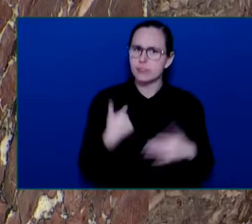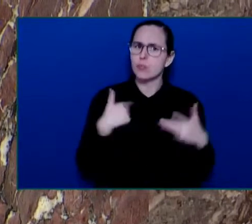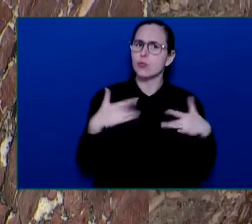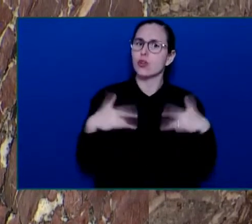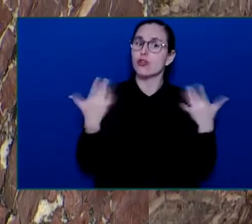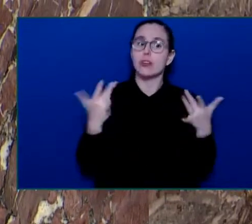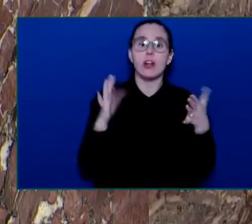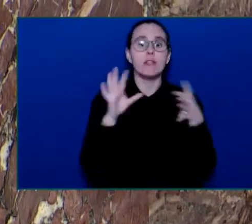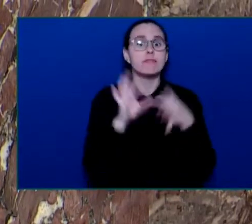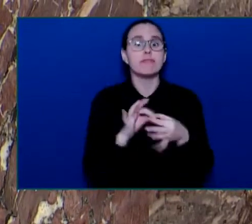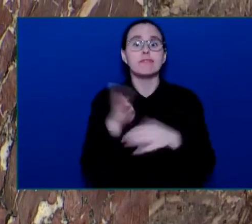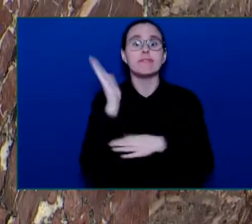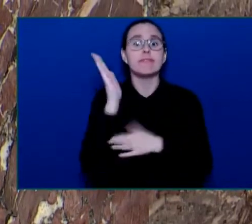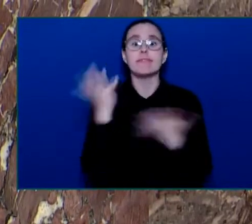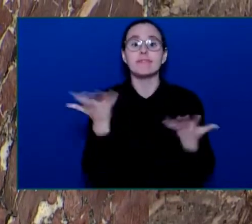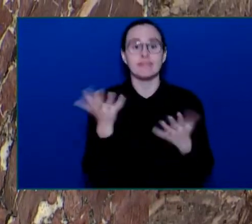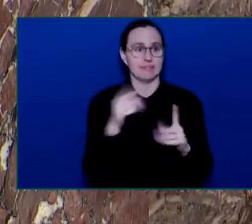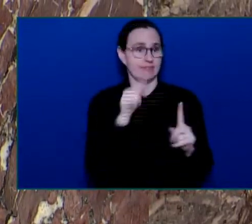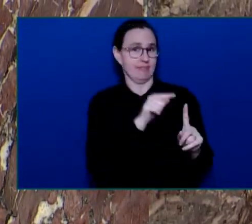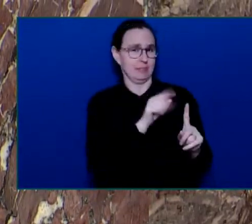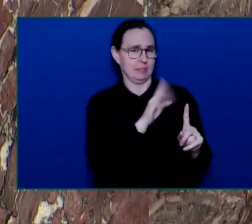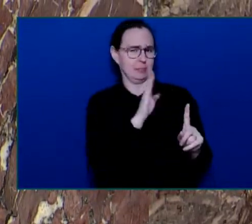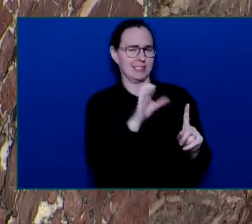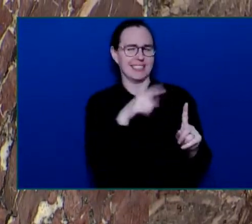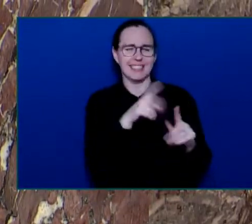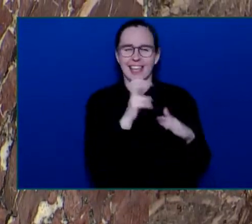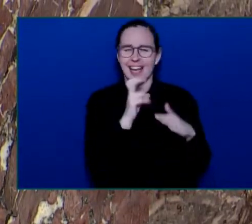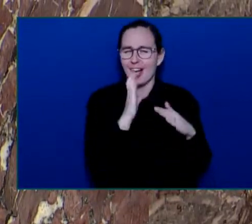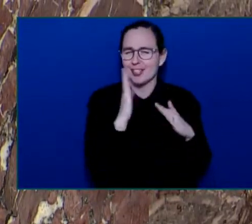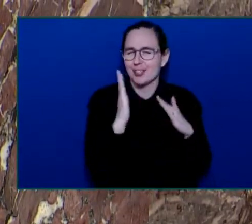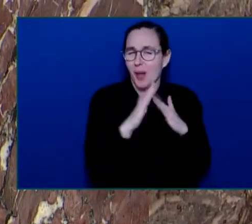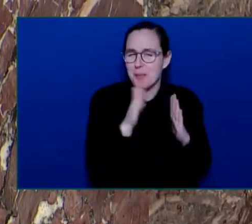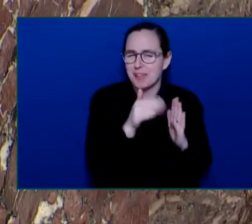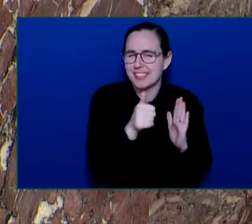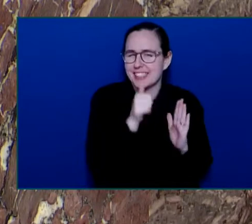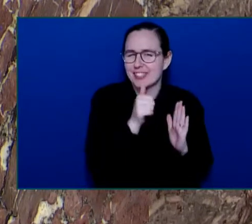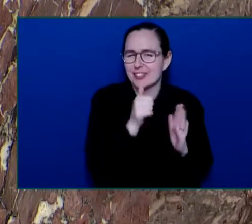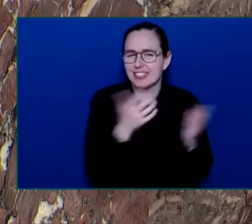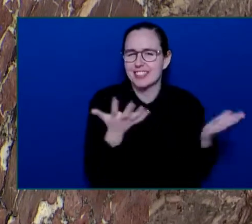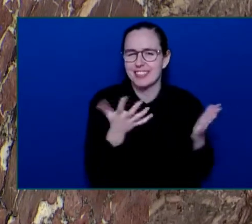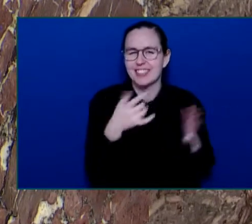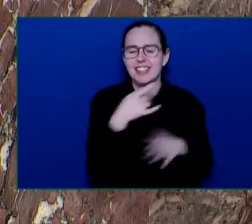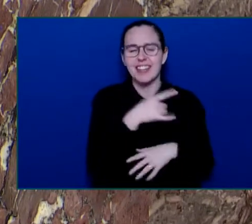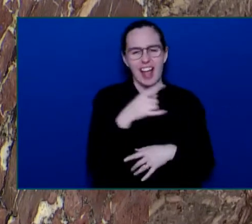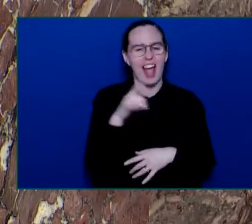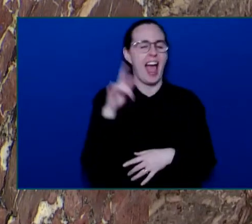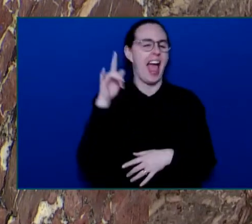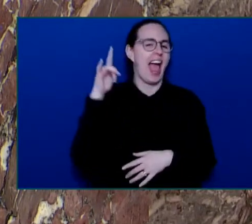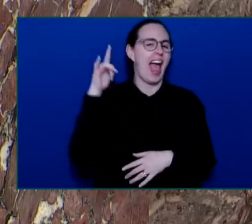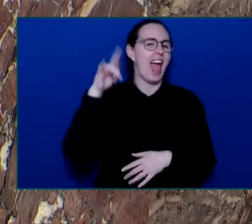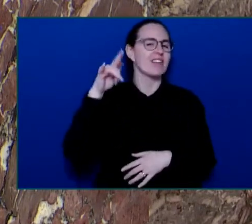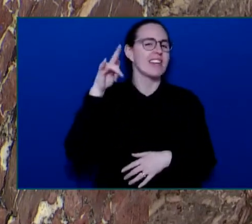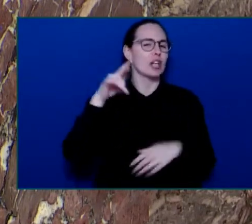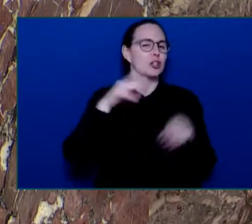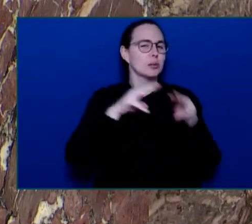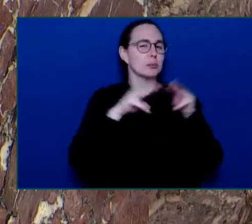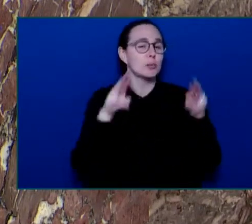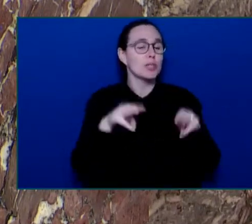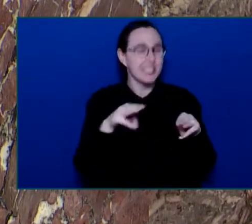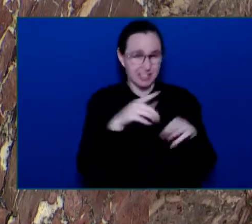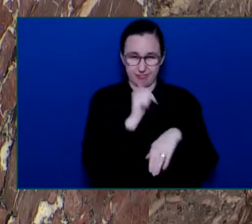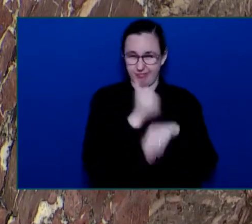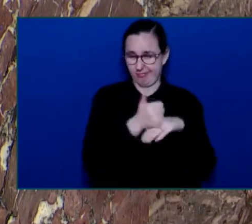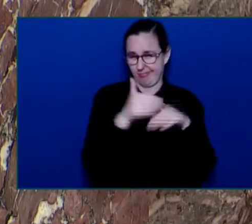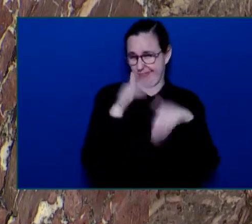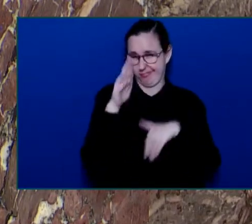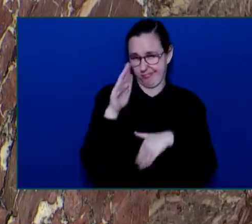BC Aviation Museum, which has been around for over 30 years. Earlier this summer in August, I met with the fantastic